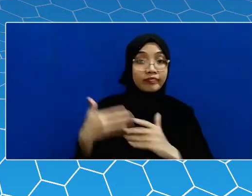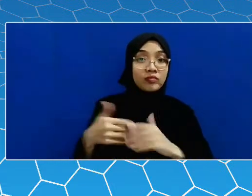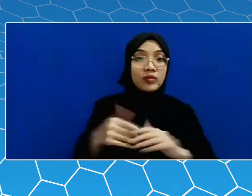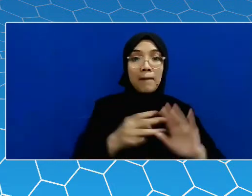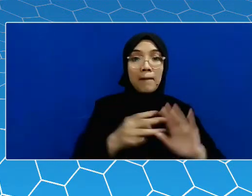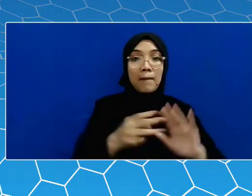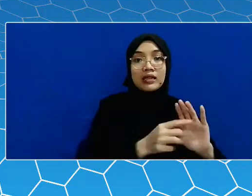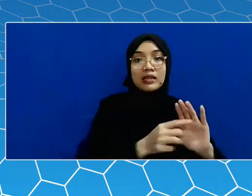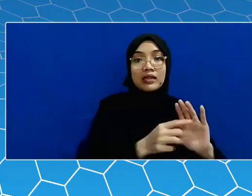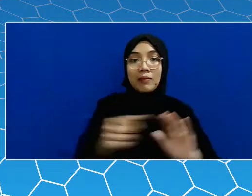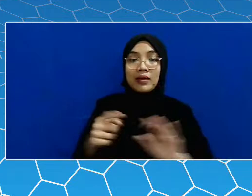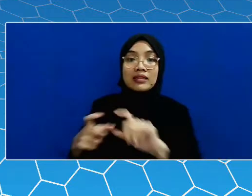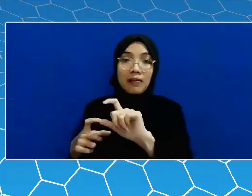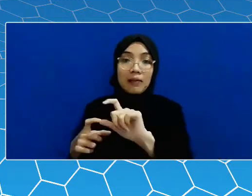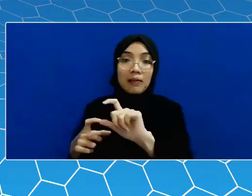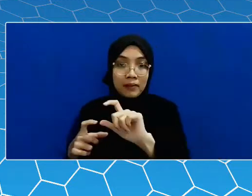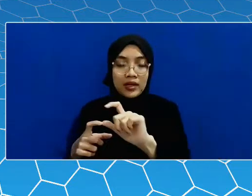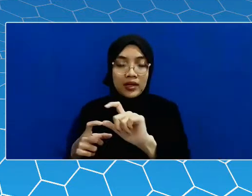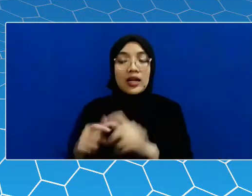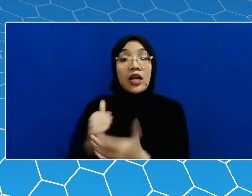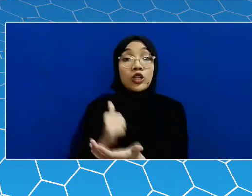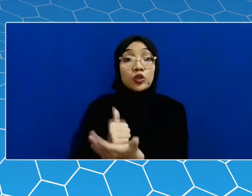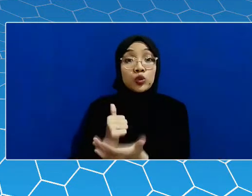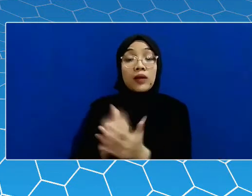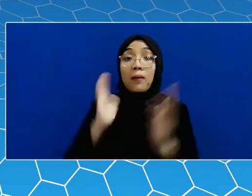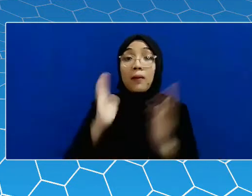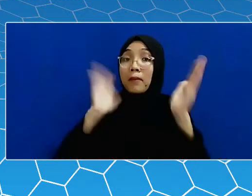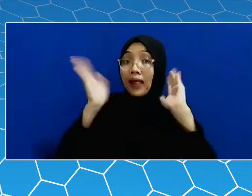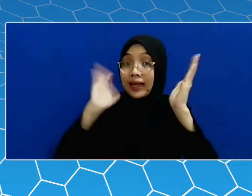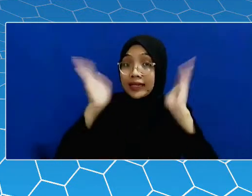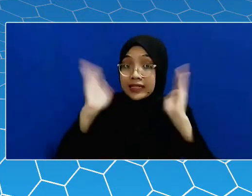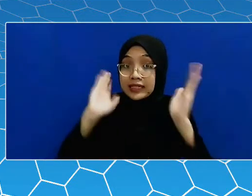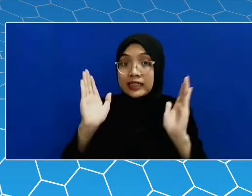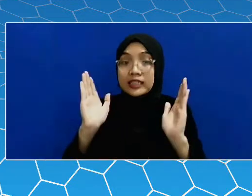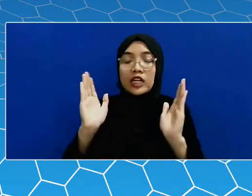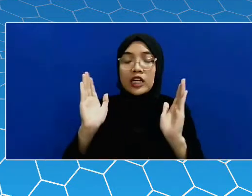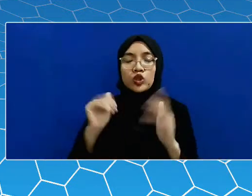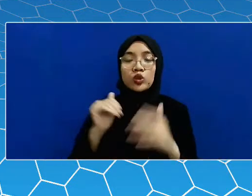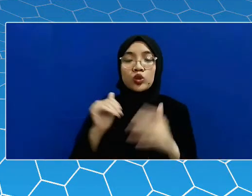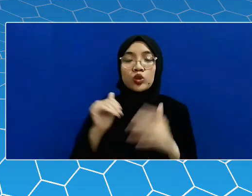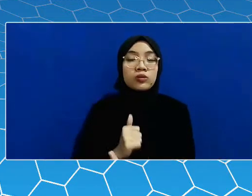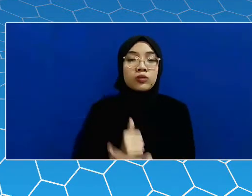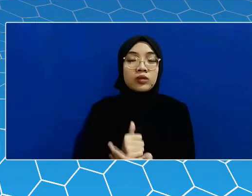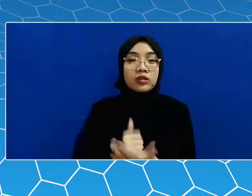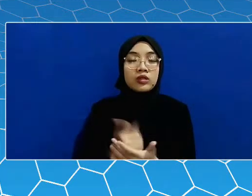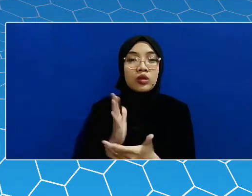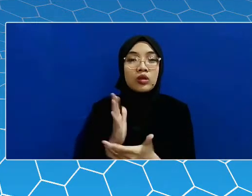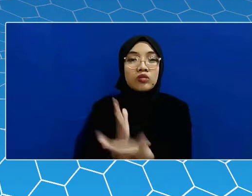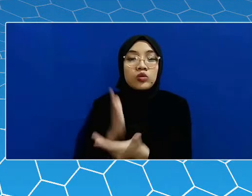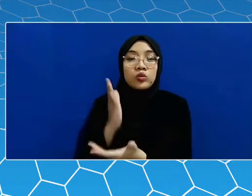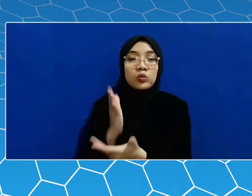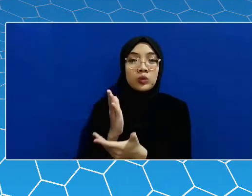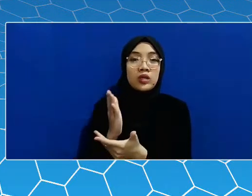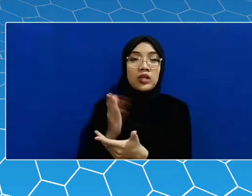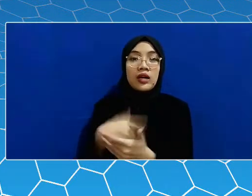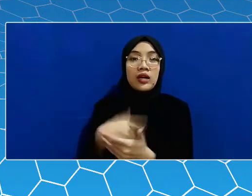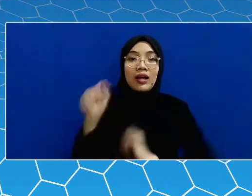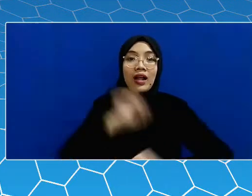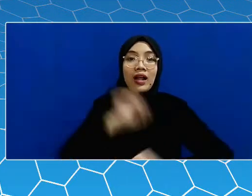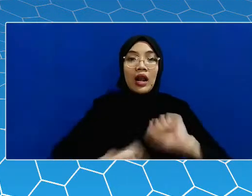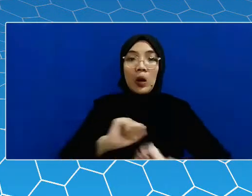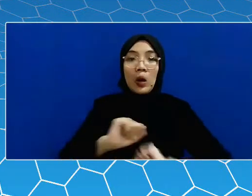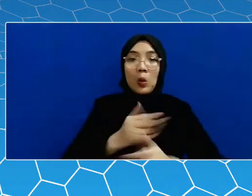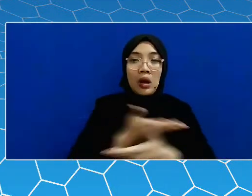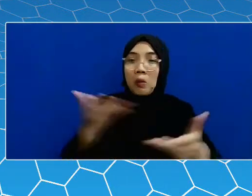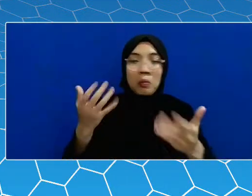September, basically Malaysians were at standstill. We were not able to do a lot of activities. Then I think the one that